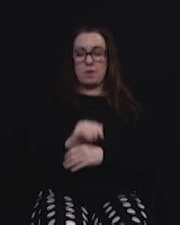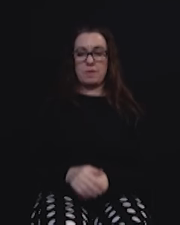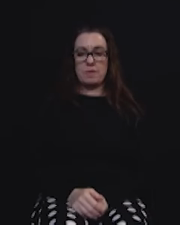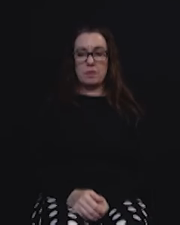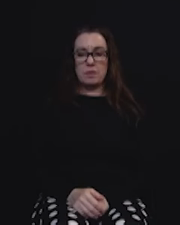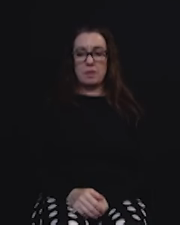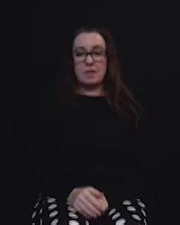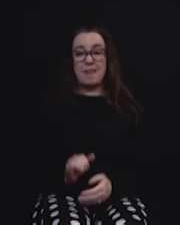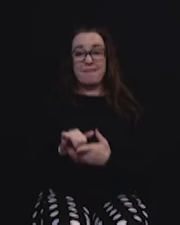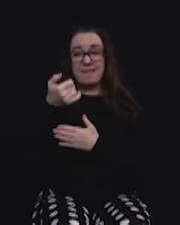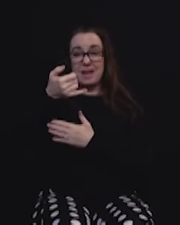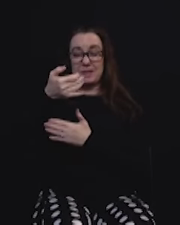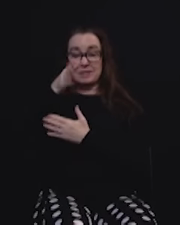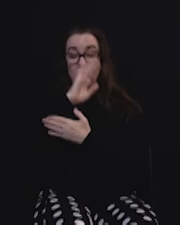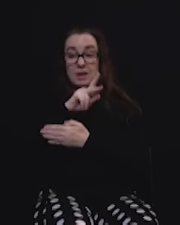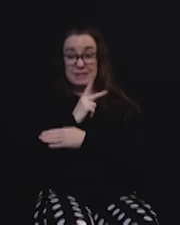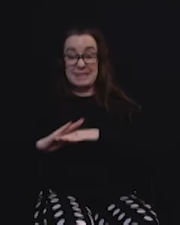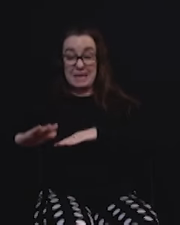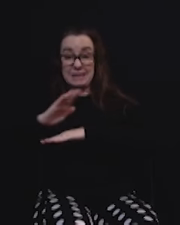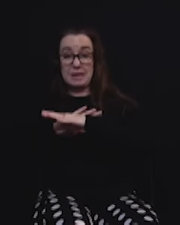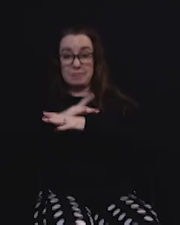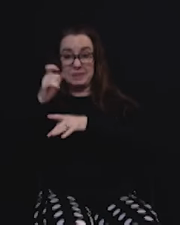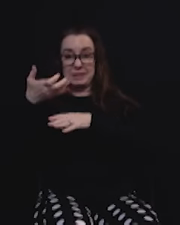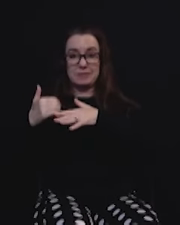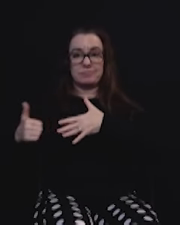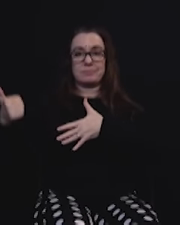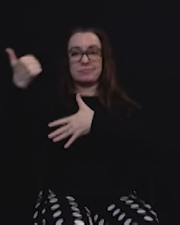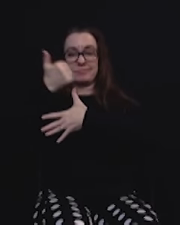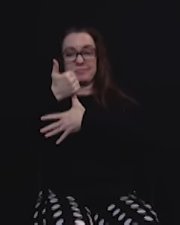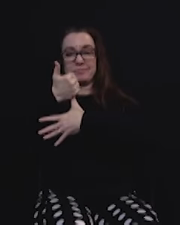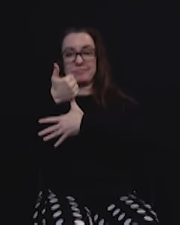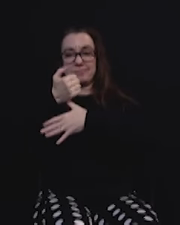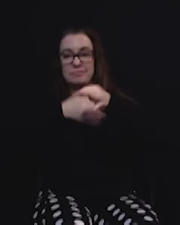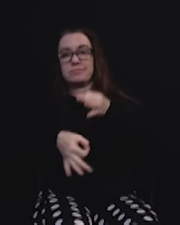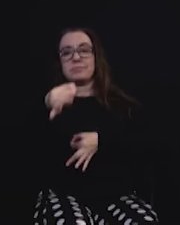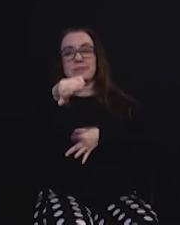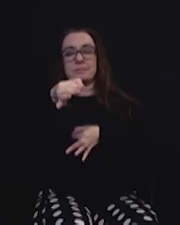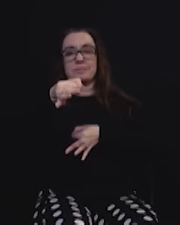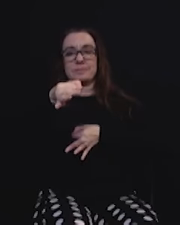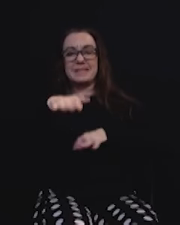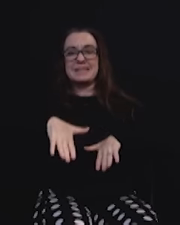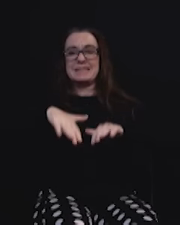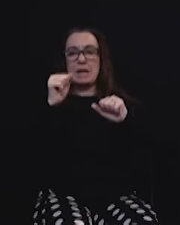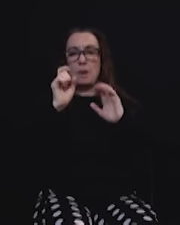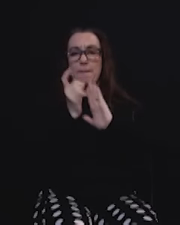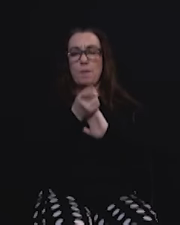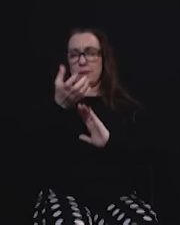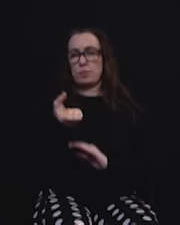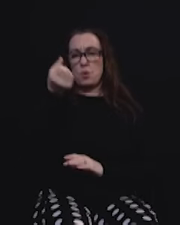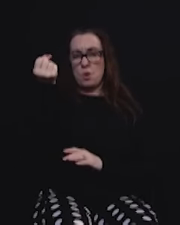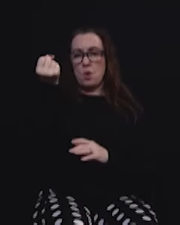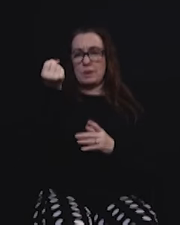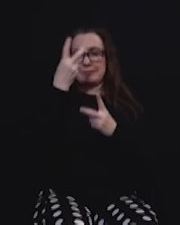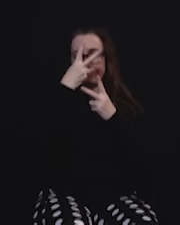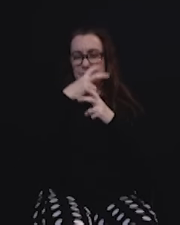that God's kingdom needs to overcome? Take a moment and ask him right now.